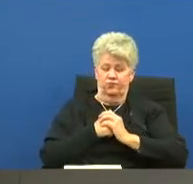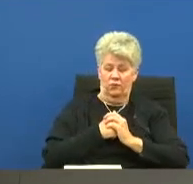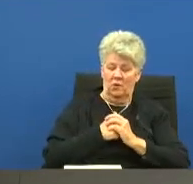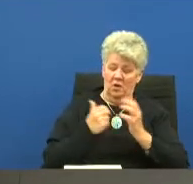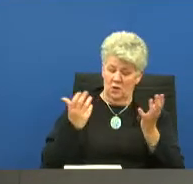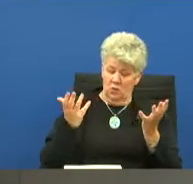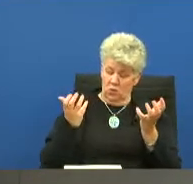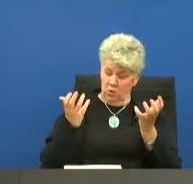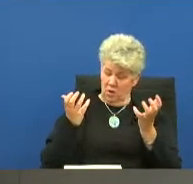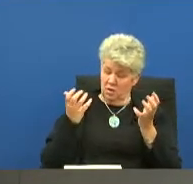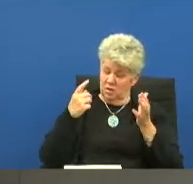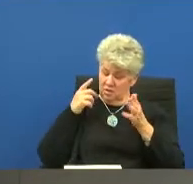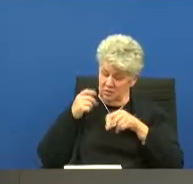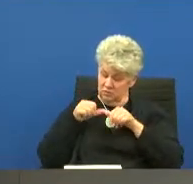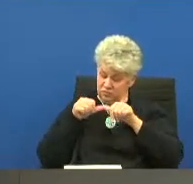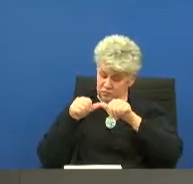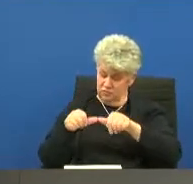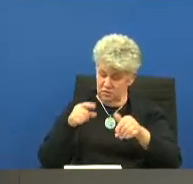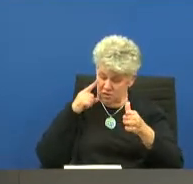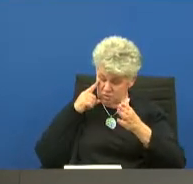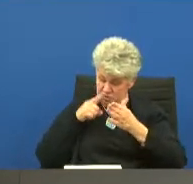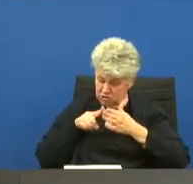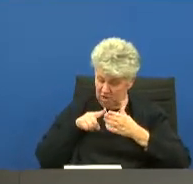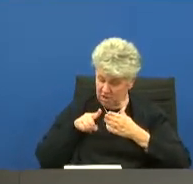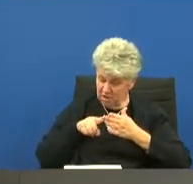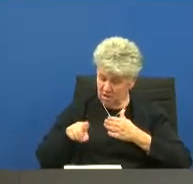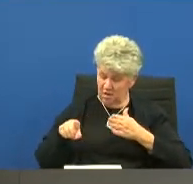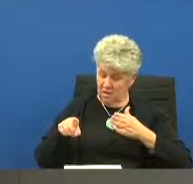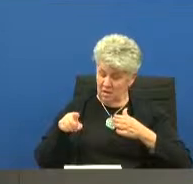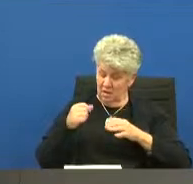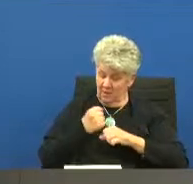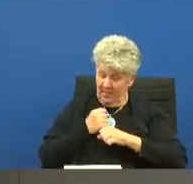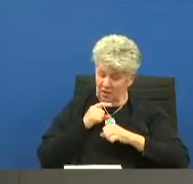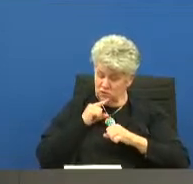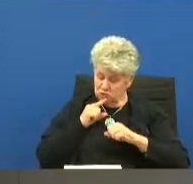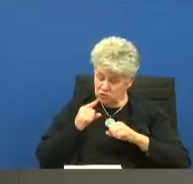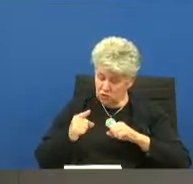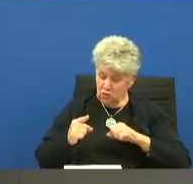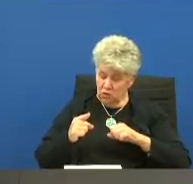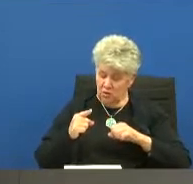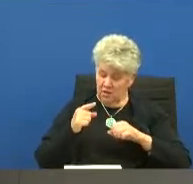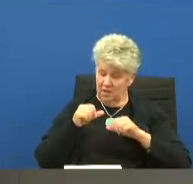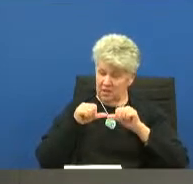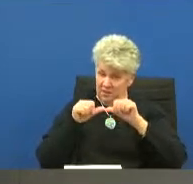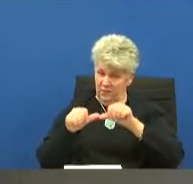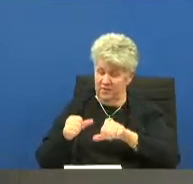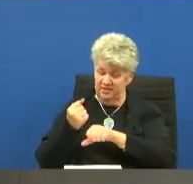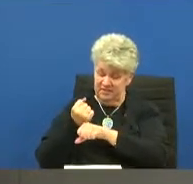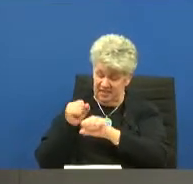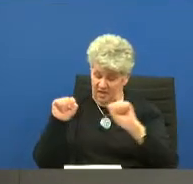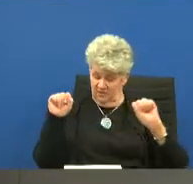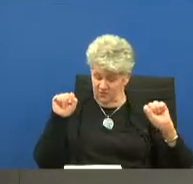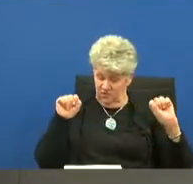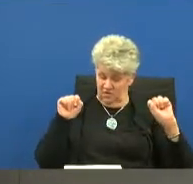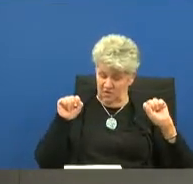continue to monitor it for sure, to make sure that all these safeguards are executed, to make sure we have a high